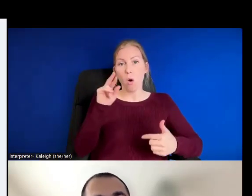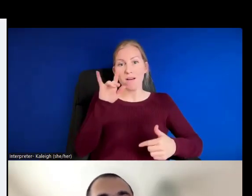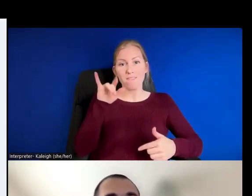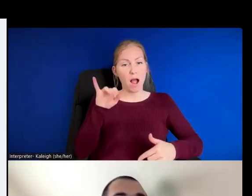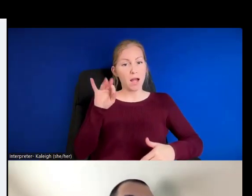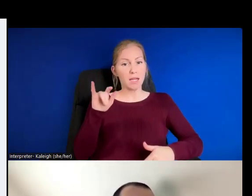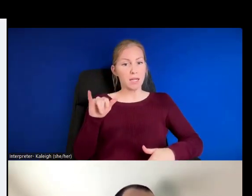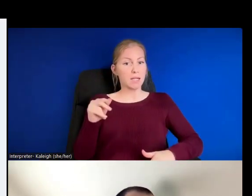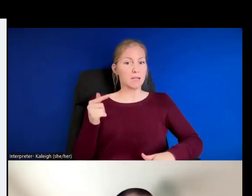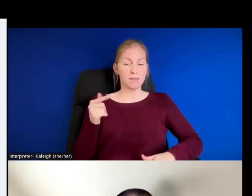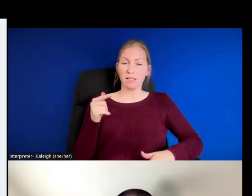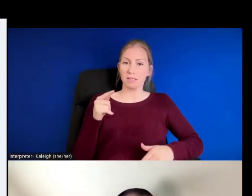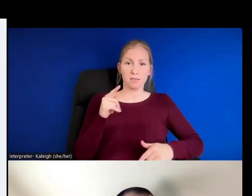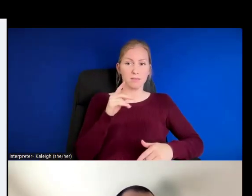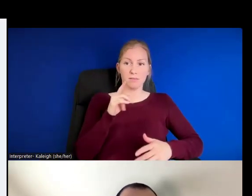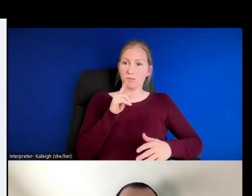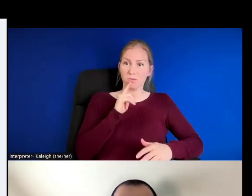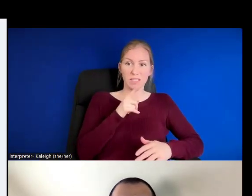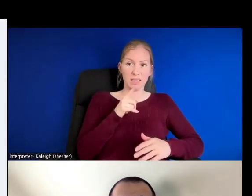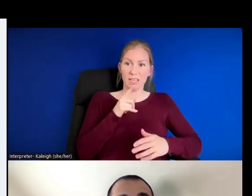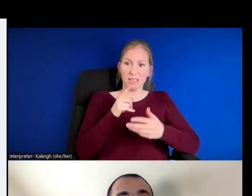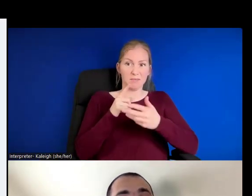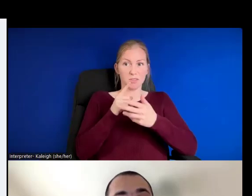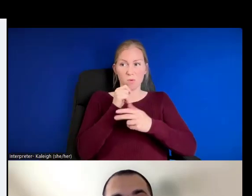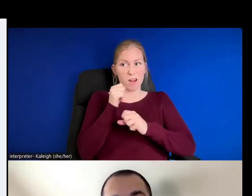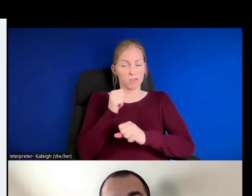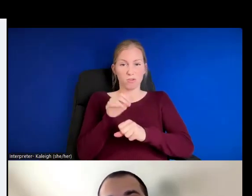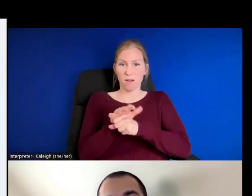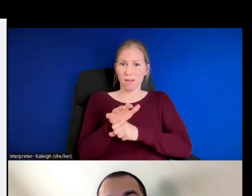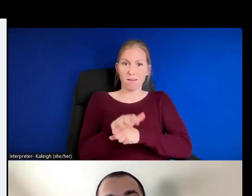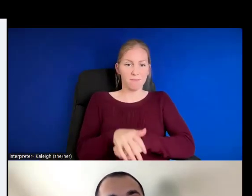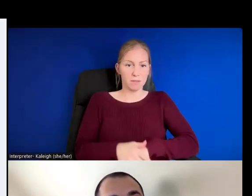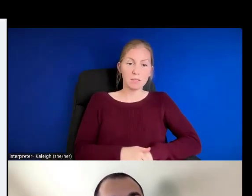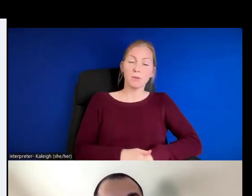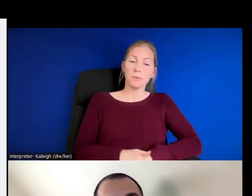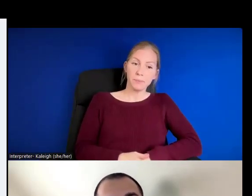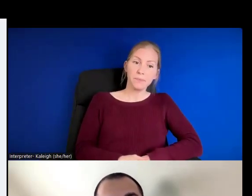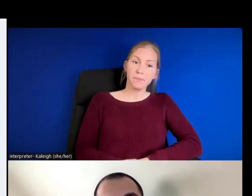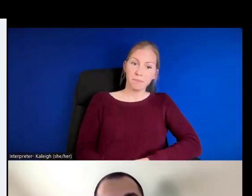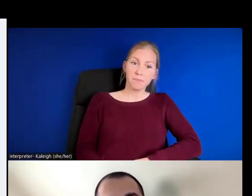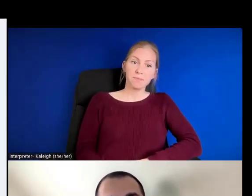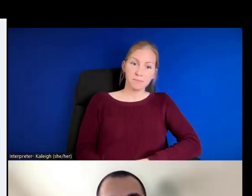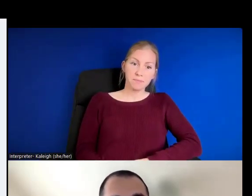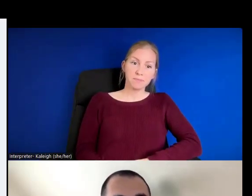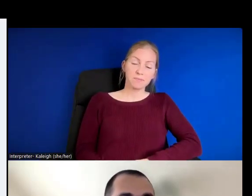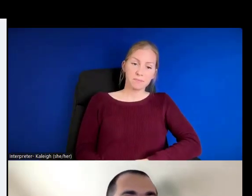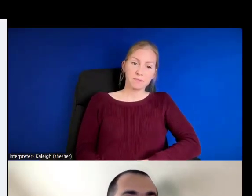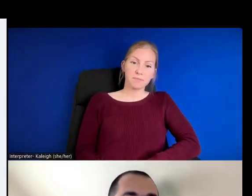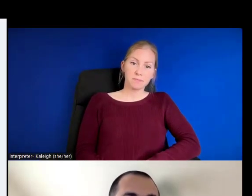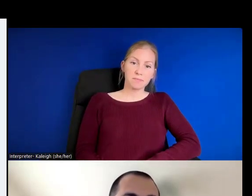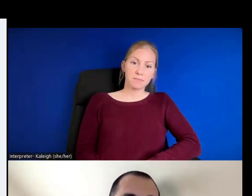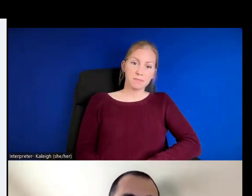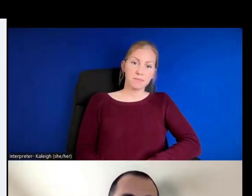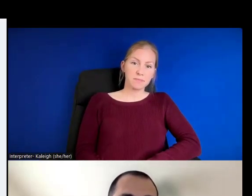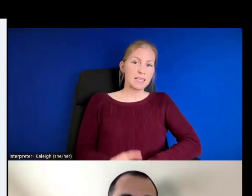That's one of many quotes that we hear from people describing these experiences.